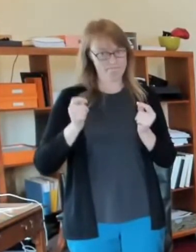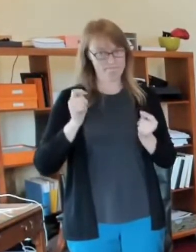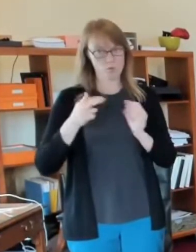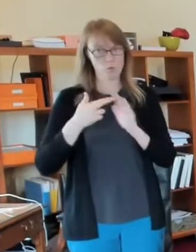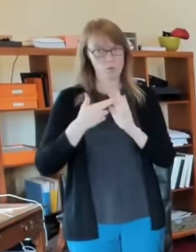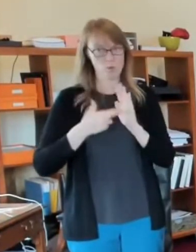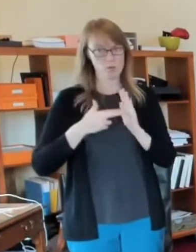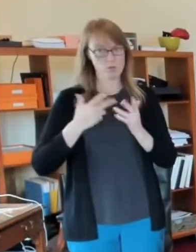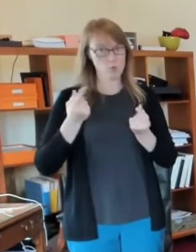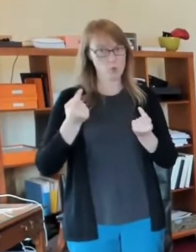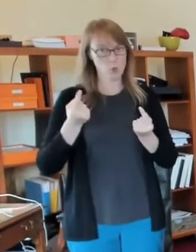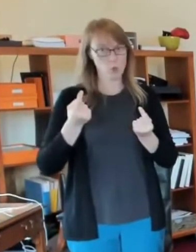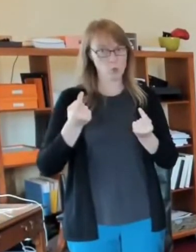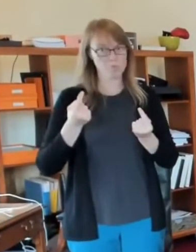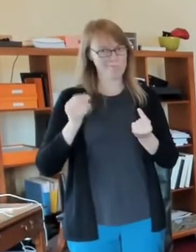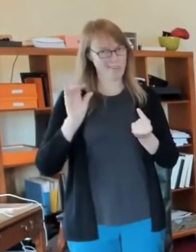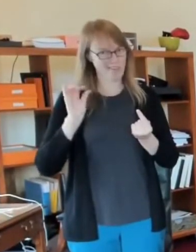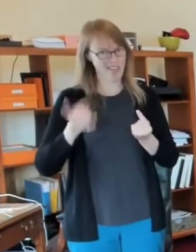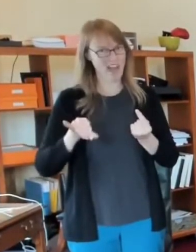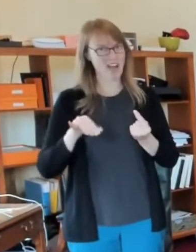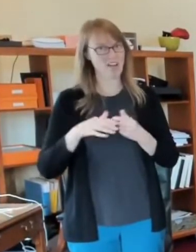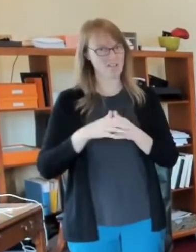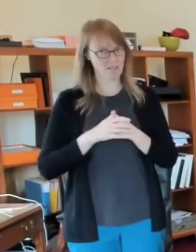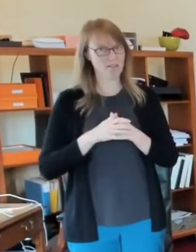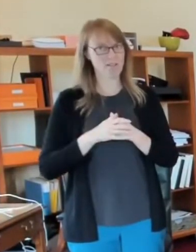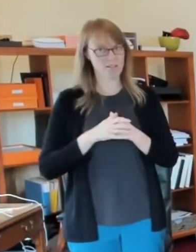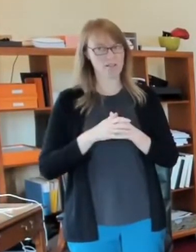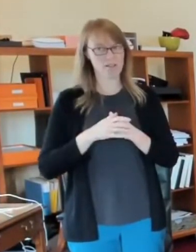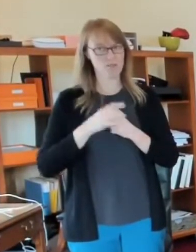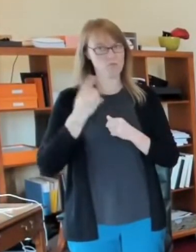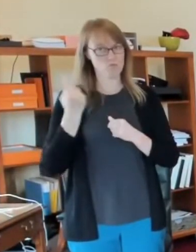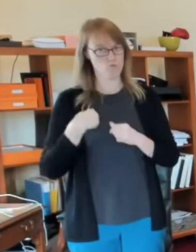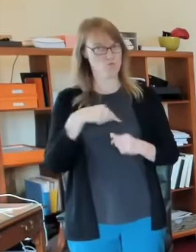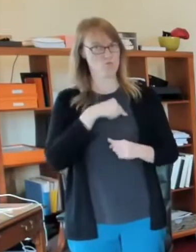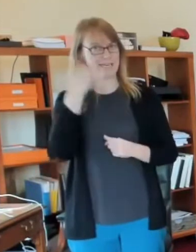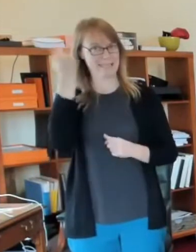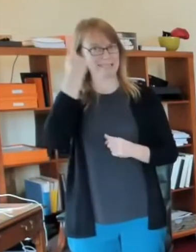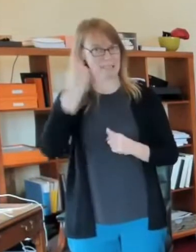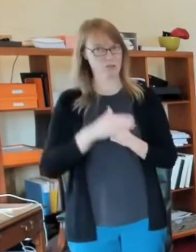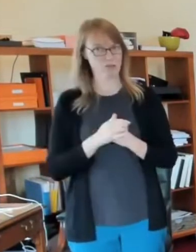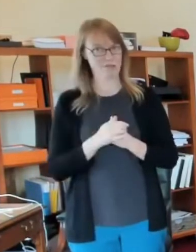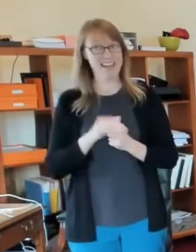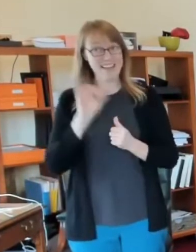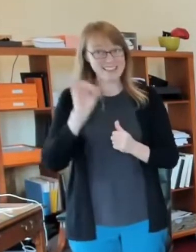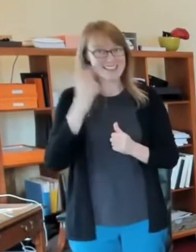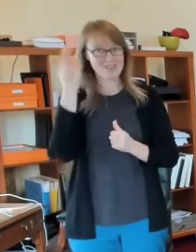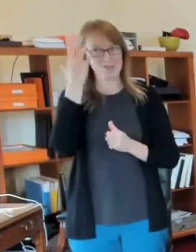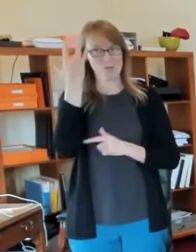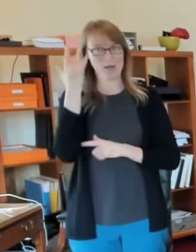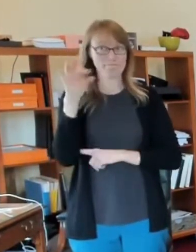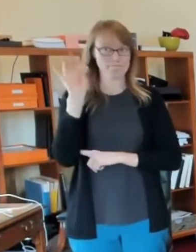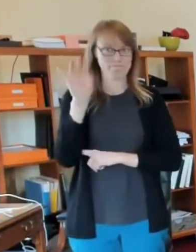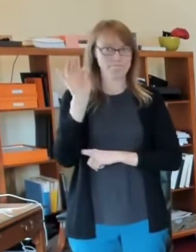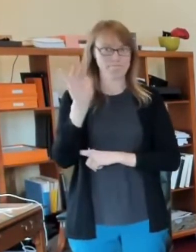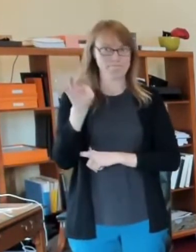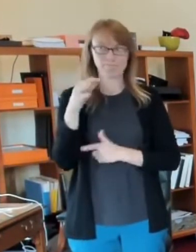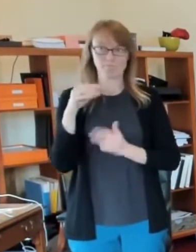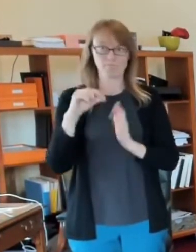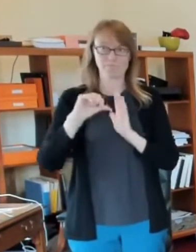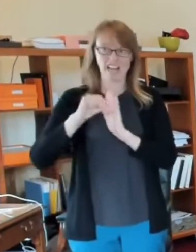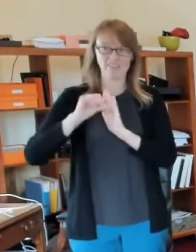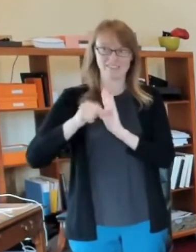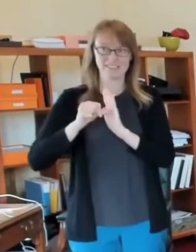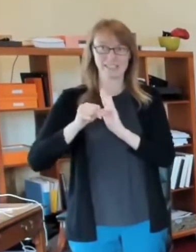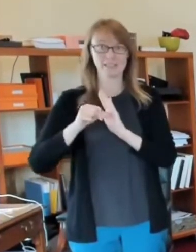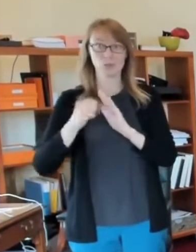harp on the fact that the only lever we really have here is mask wearing in order to turn